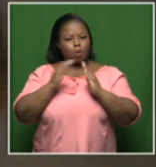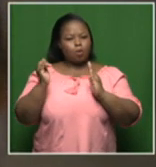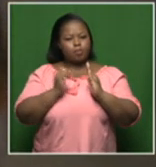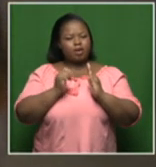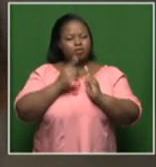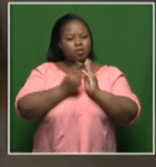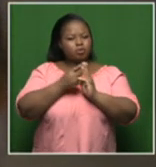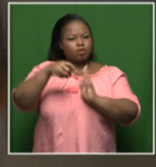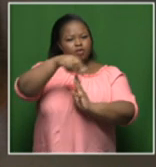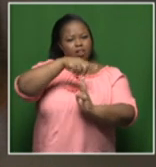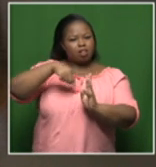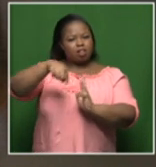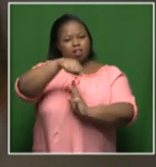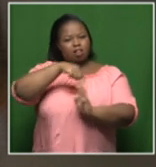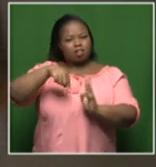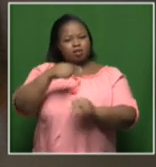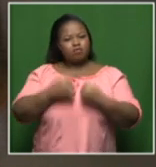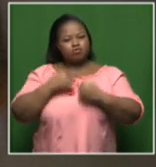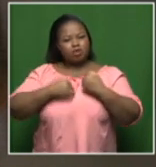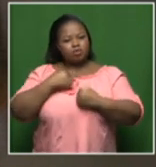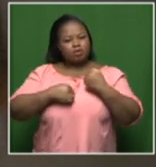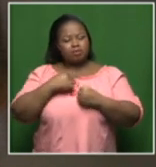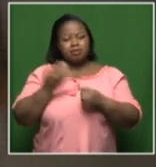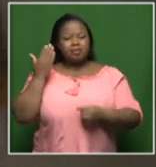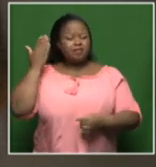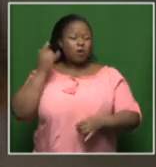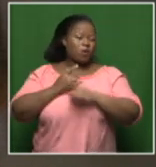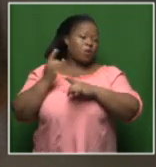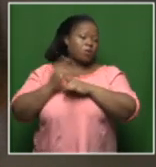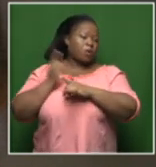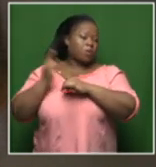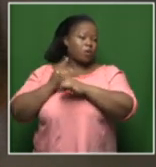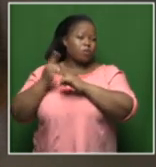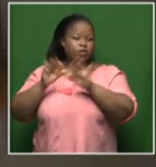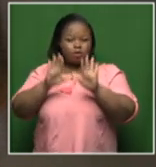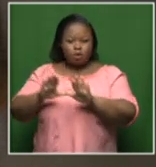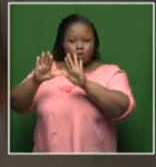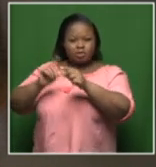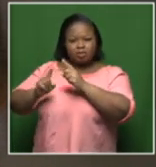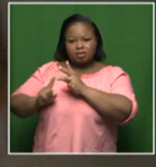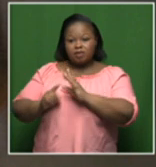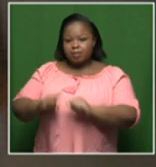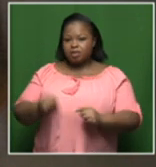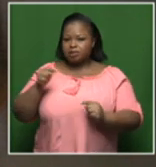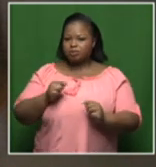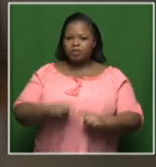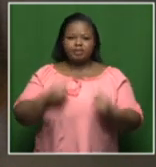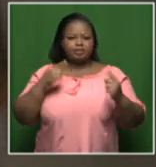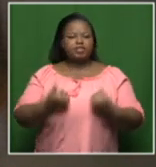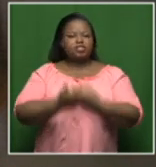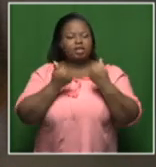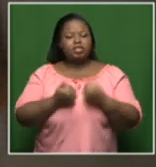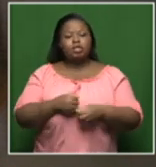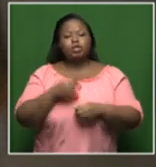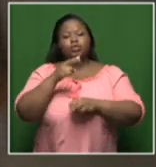Western States race in 2017, has won major trail running events on every continent, but this was a completely different challenge. It took